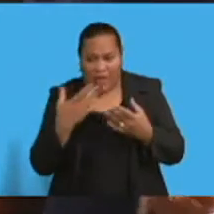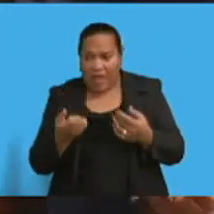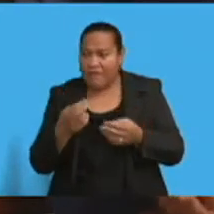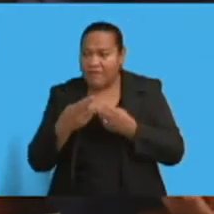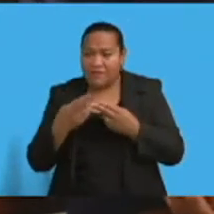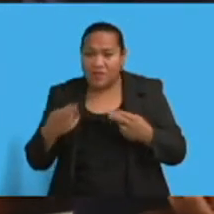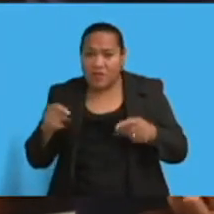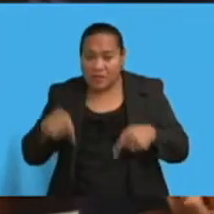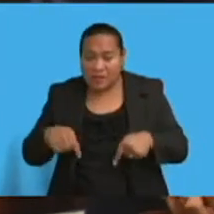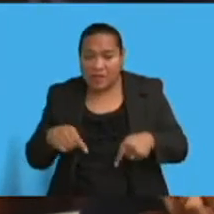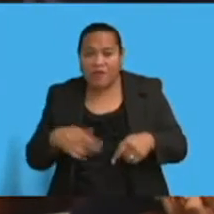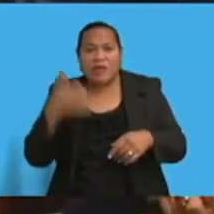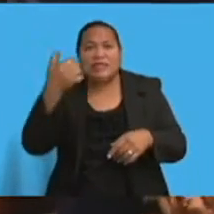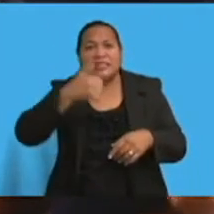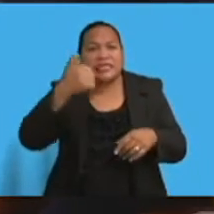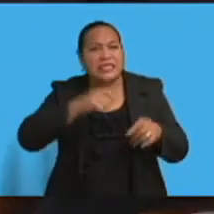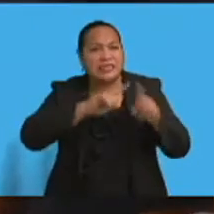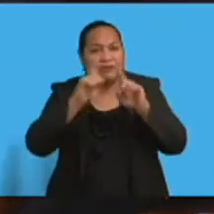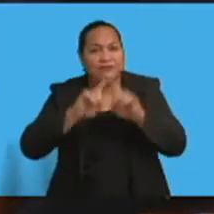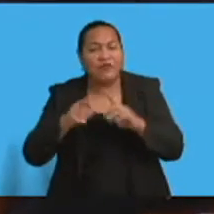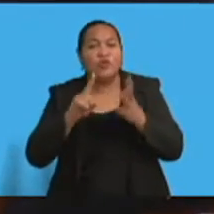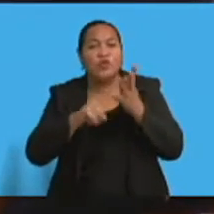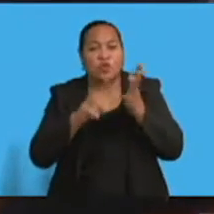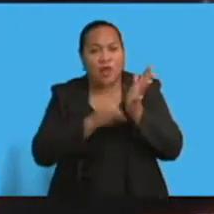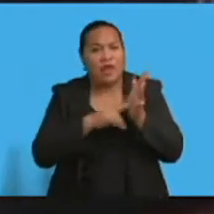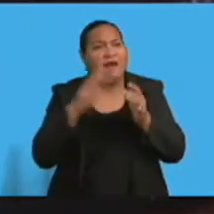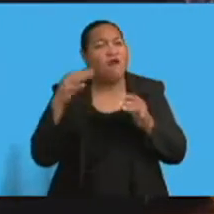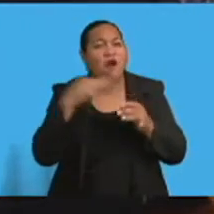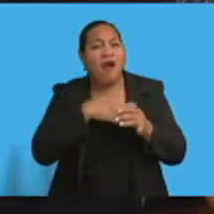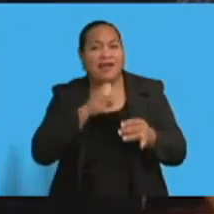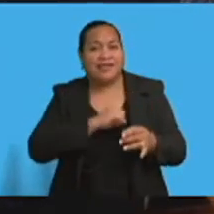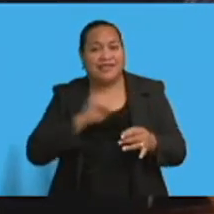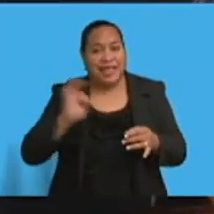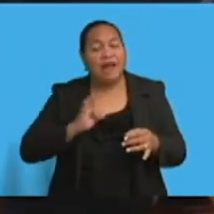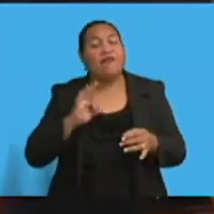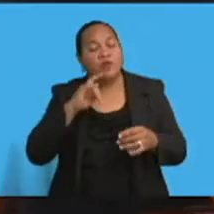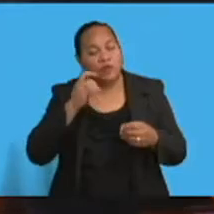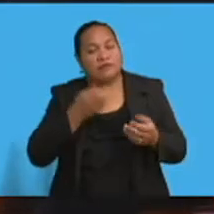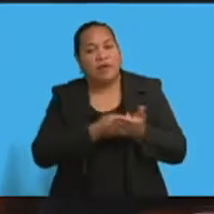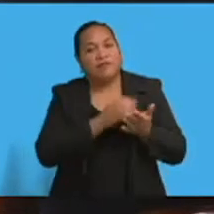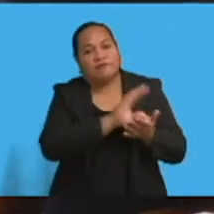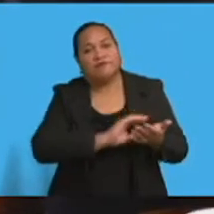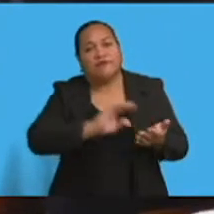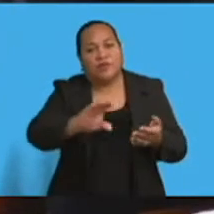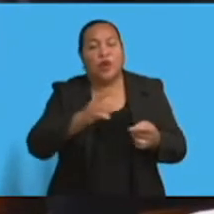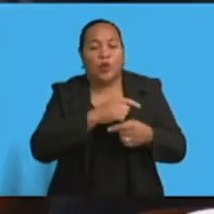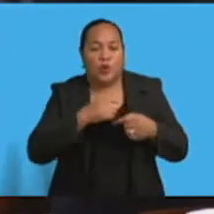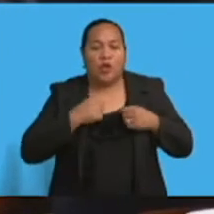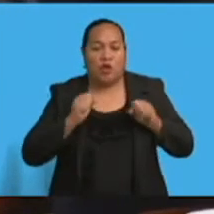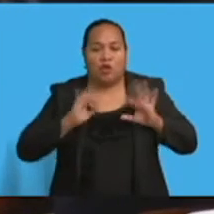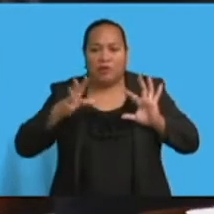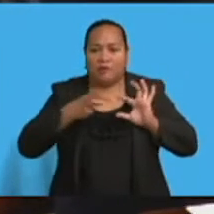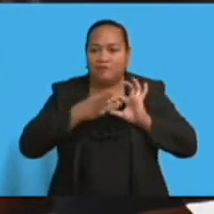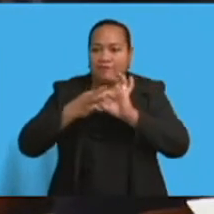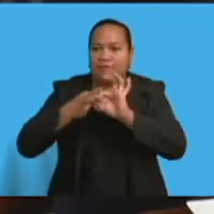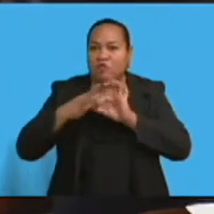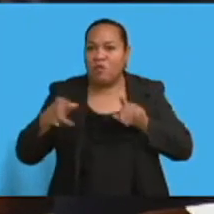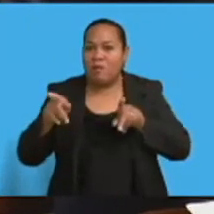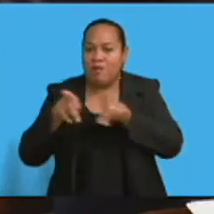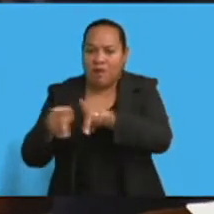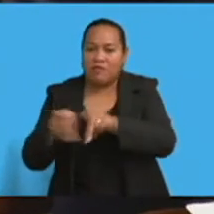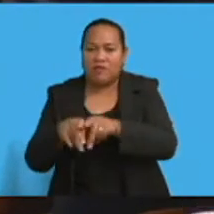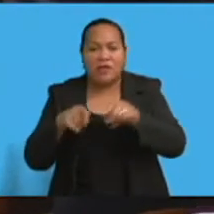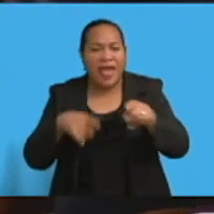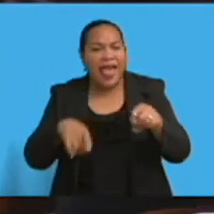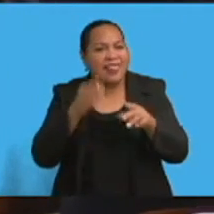house the 16 UN entities and approximately 400 staff based in our country. It's a sign of our commitment to our partners around the world and to the